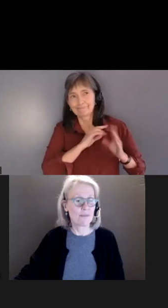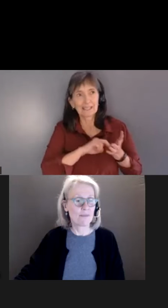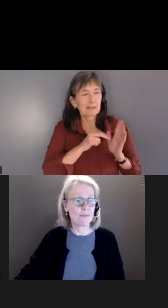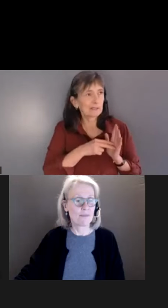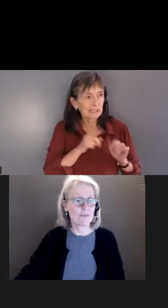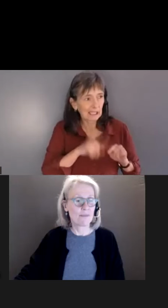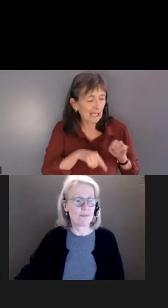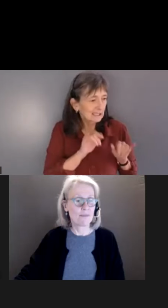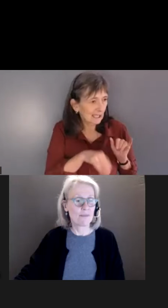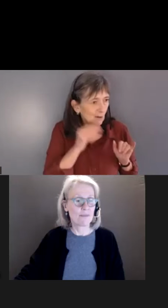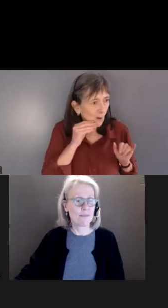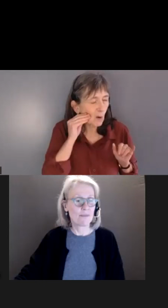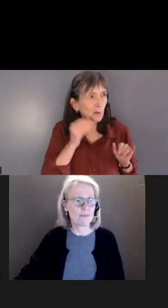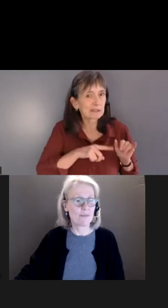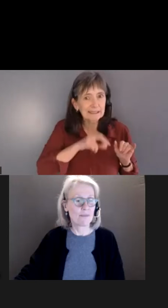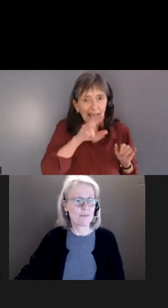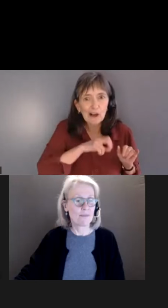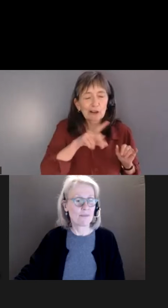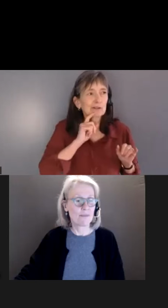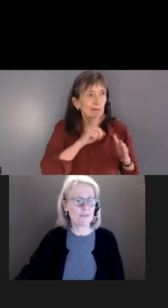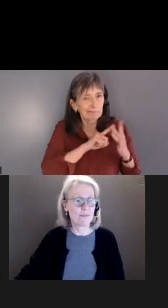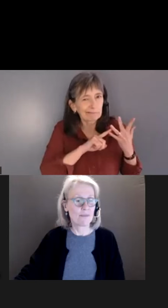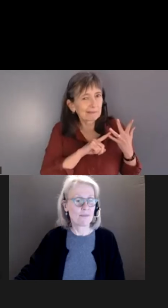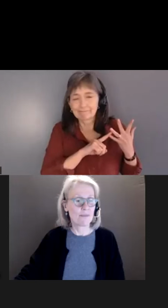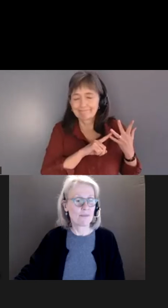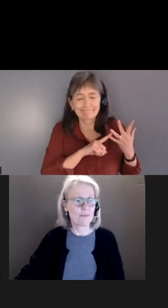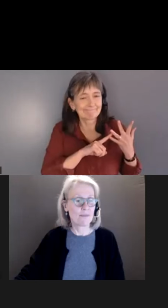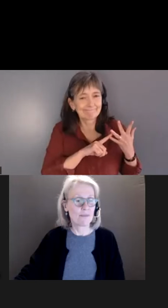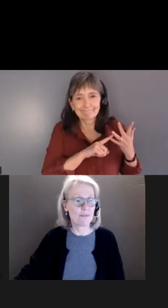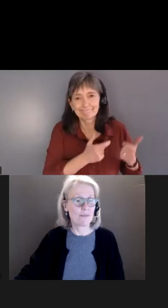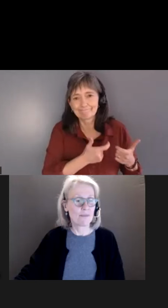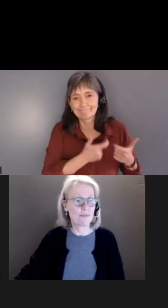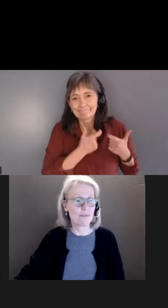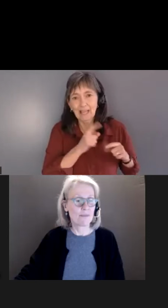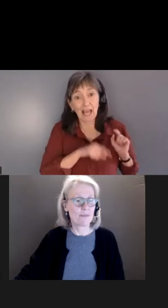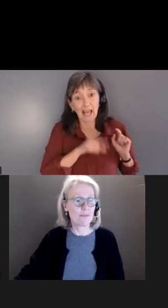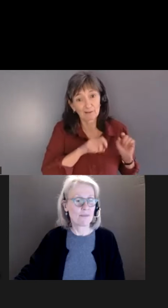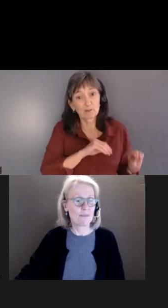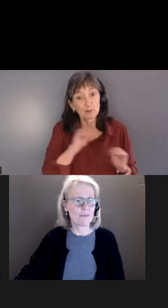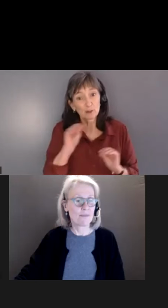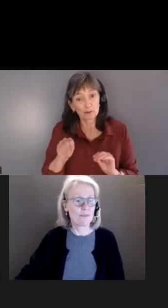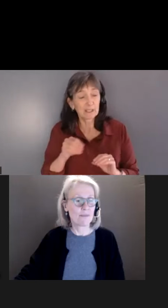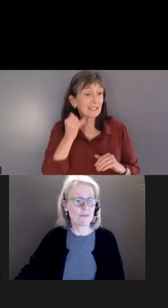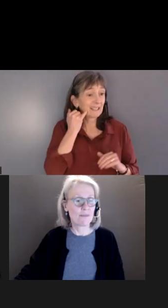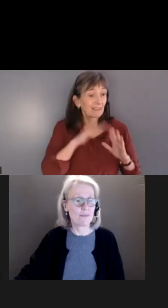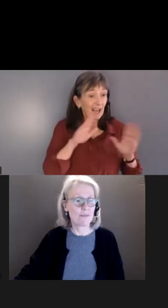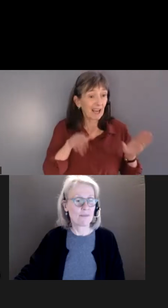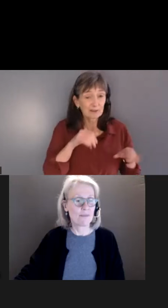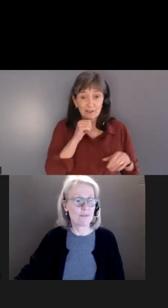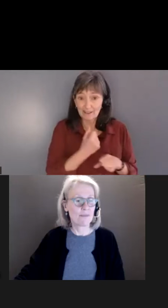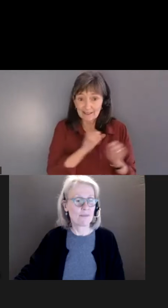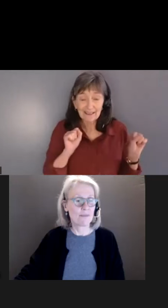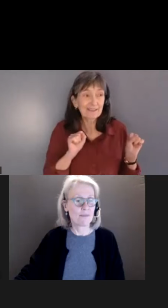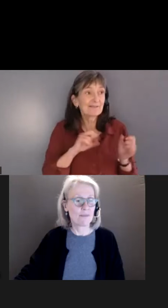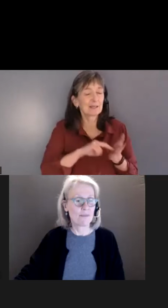to remain there as they get older. So when housing is inaccessible, it creates safety hazards and leads to things such as